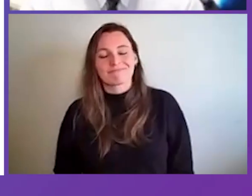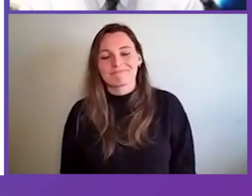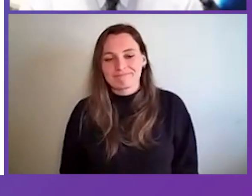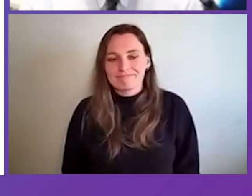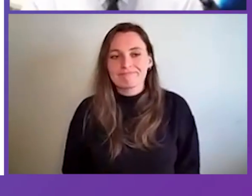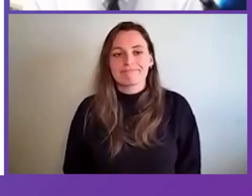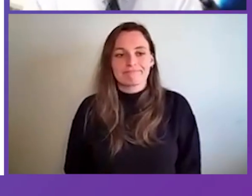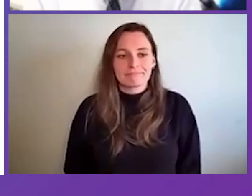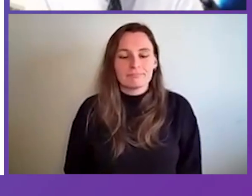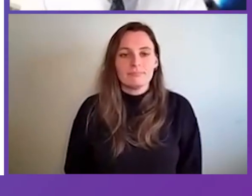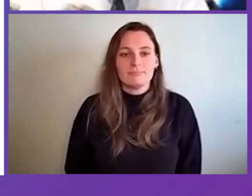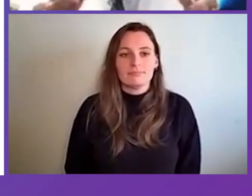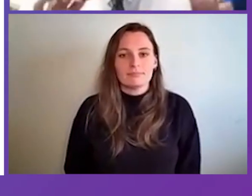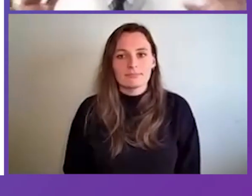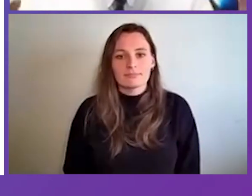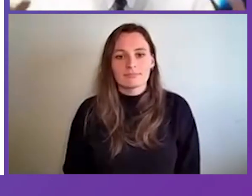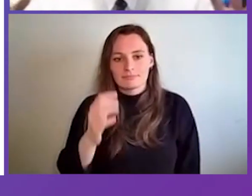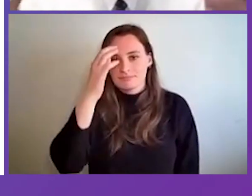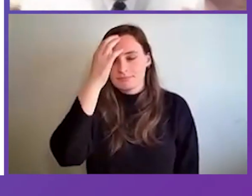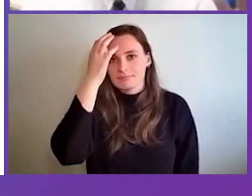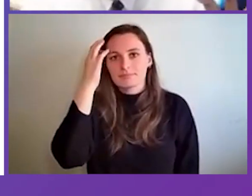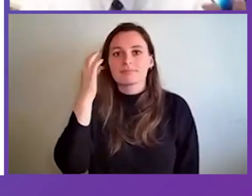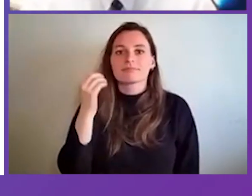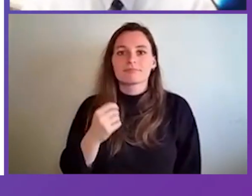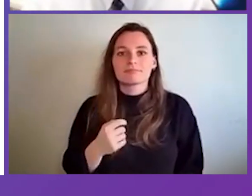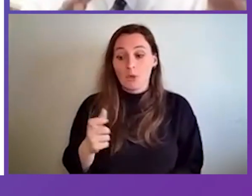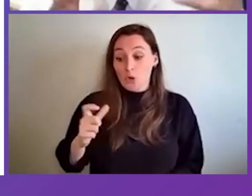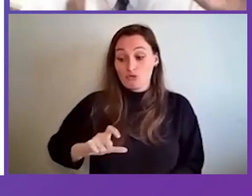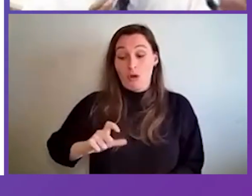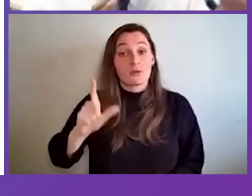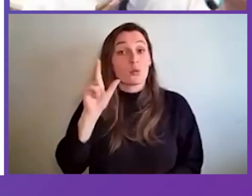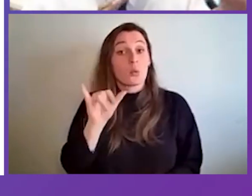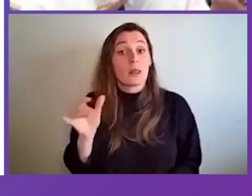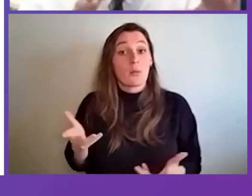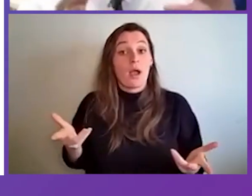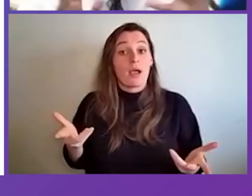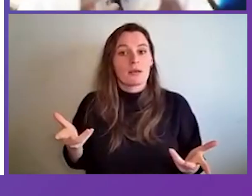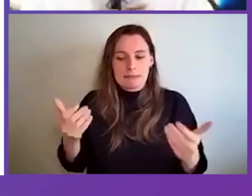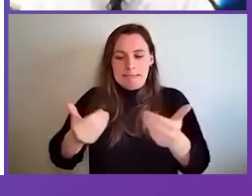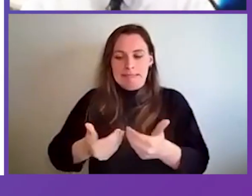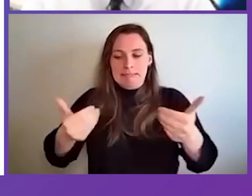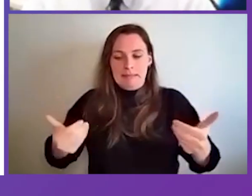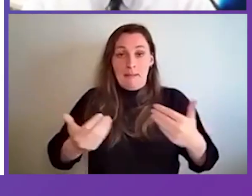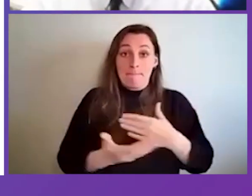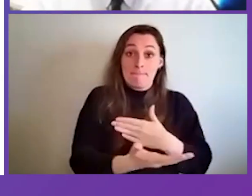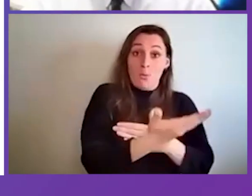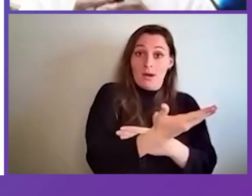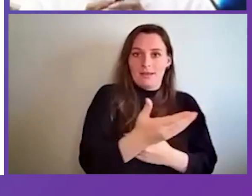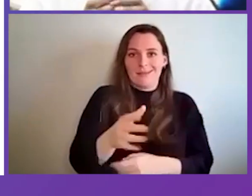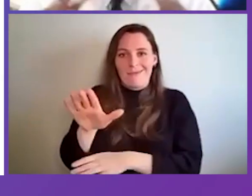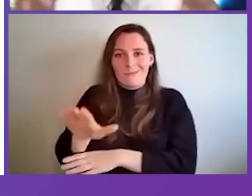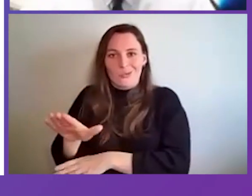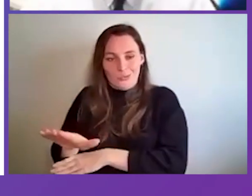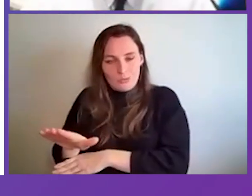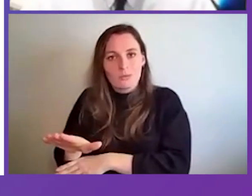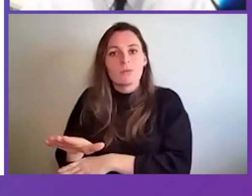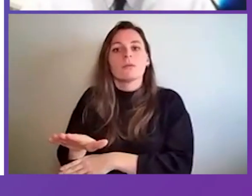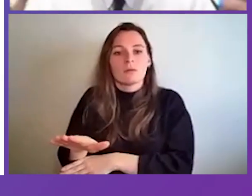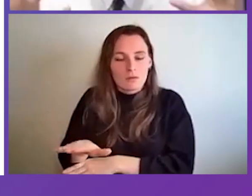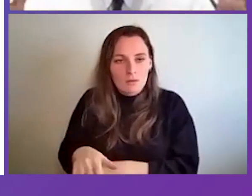We're kind of splitting the day into two pieces. The morning is going to focus